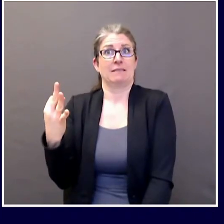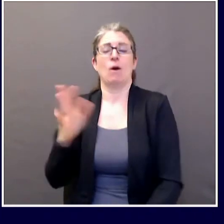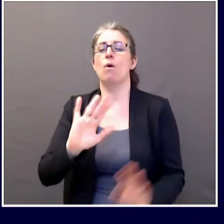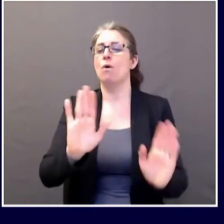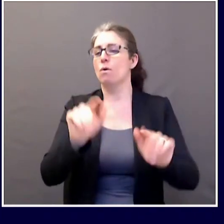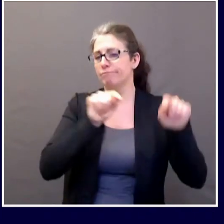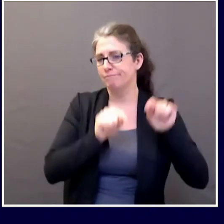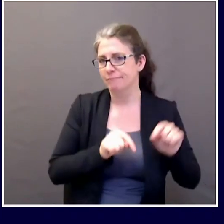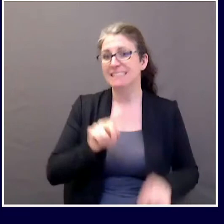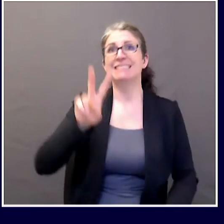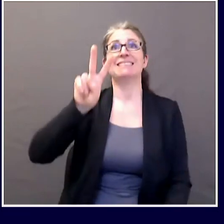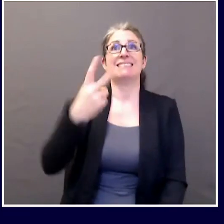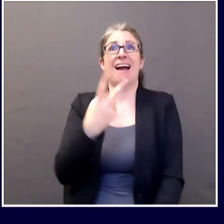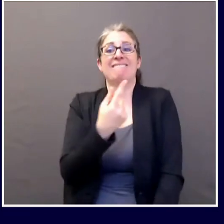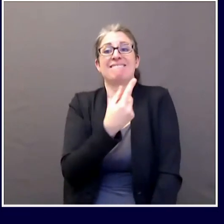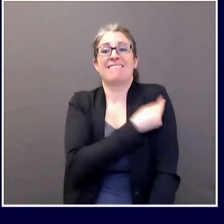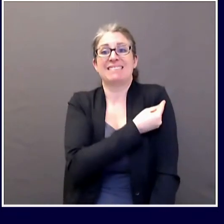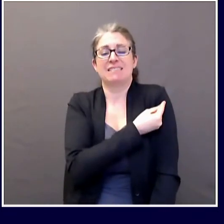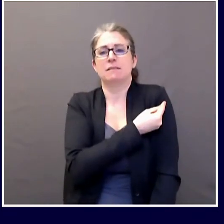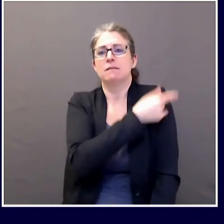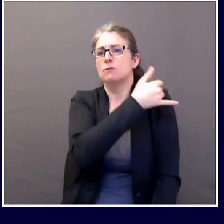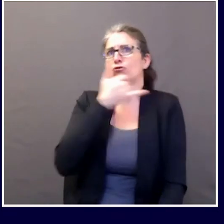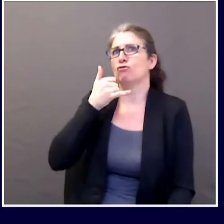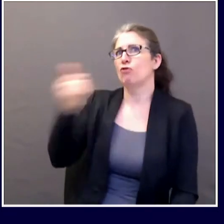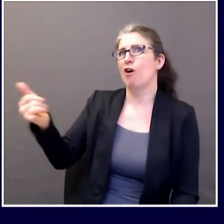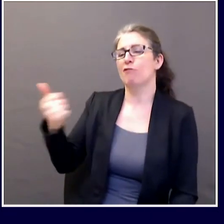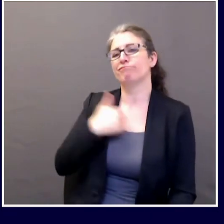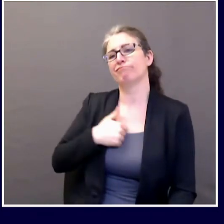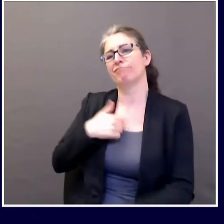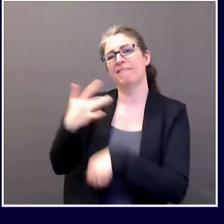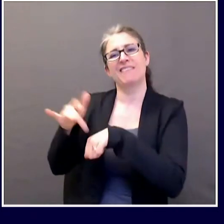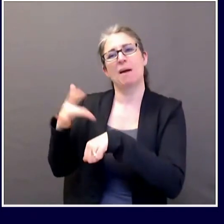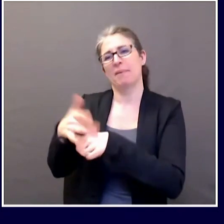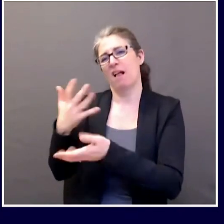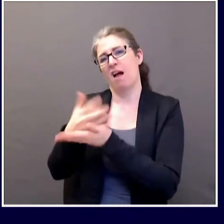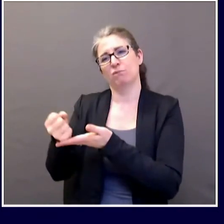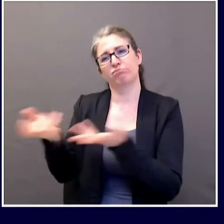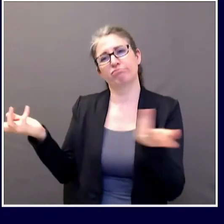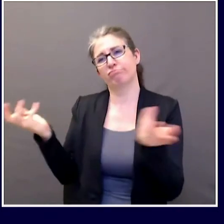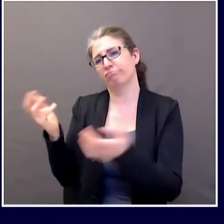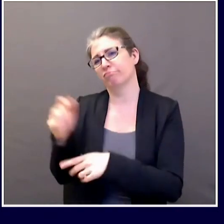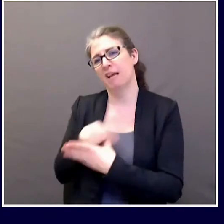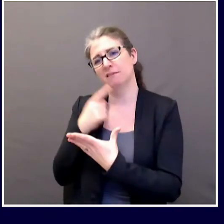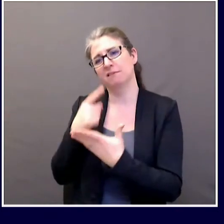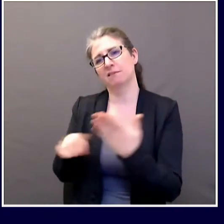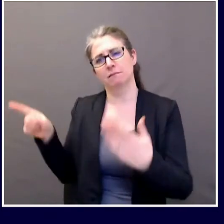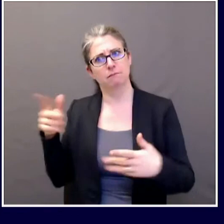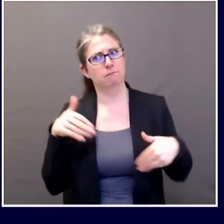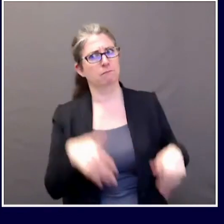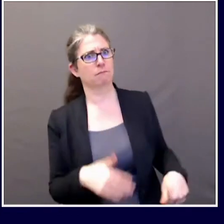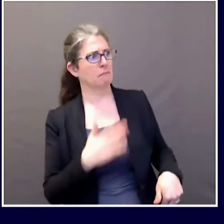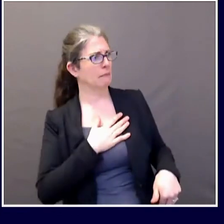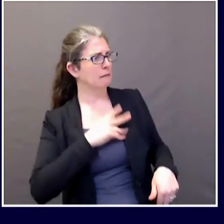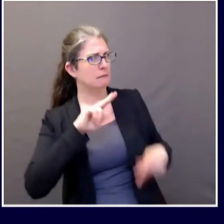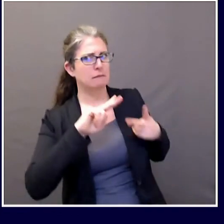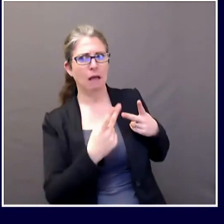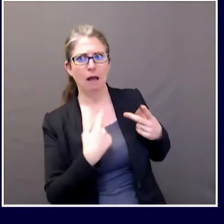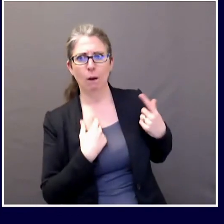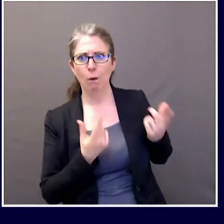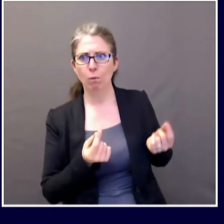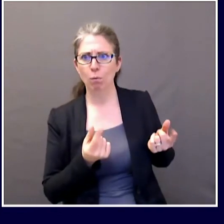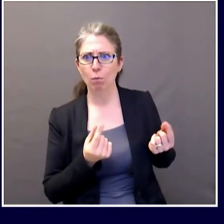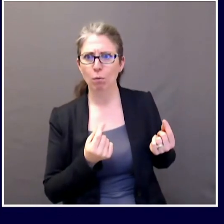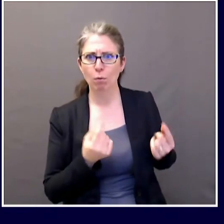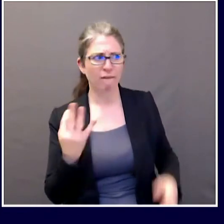to? Patty, there were some delays in other states regarding delivery